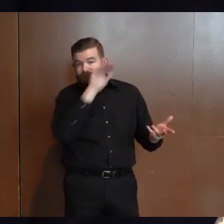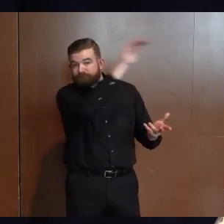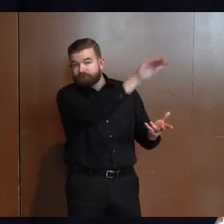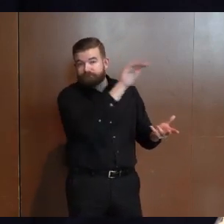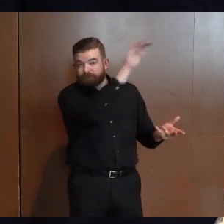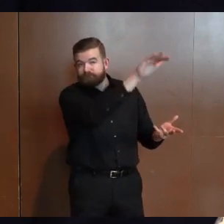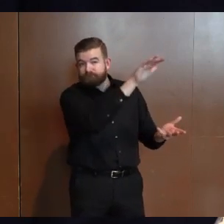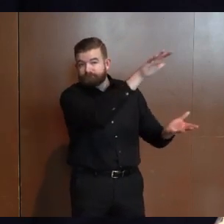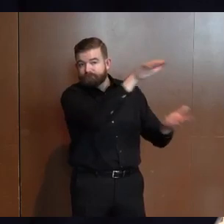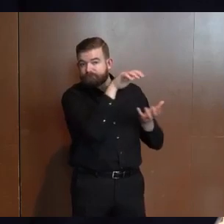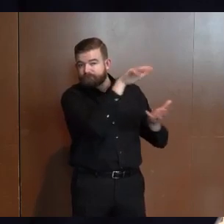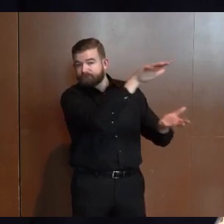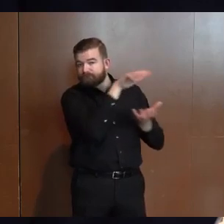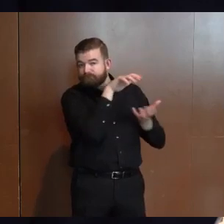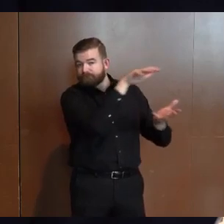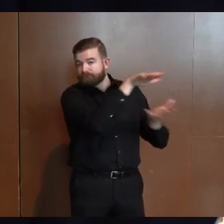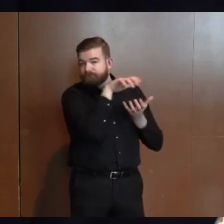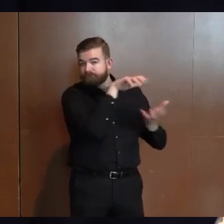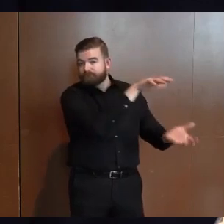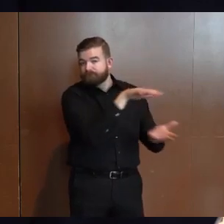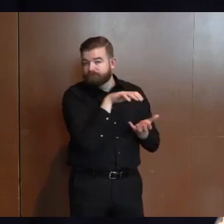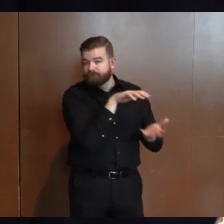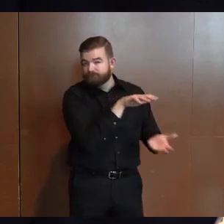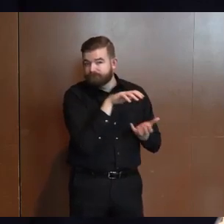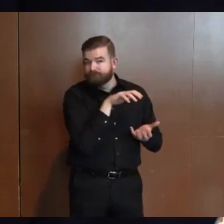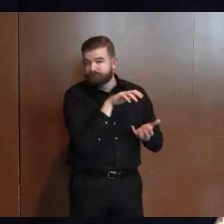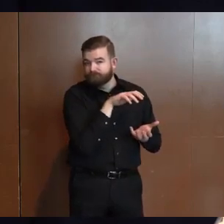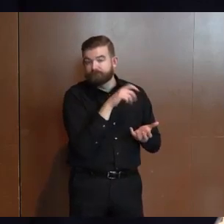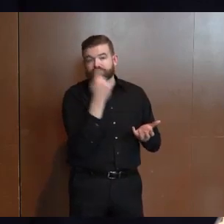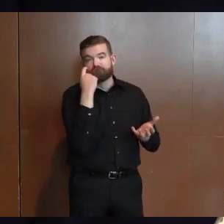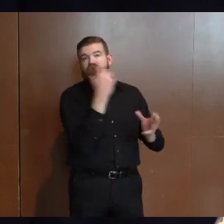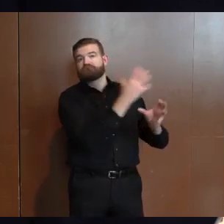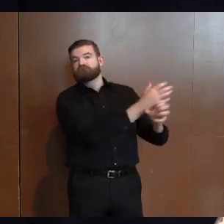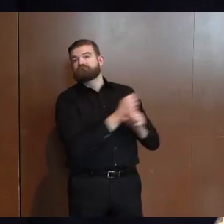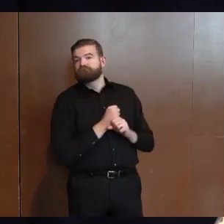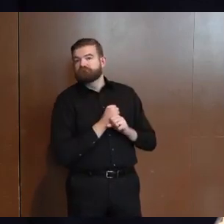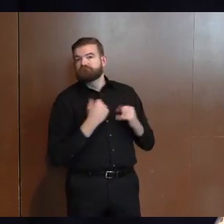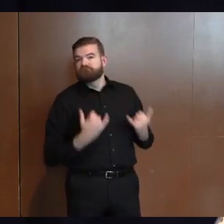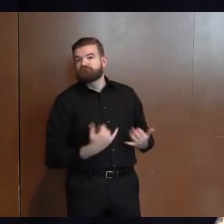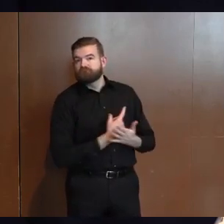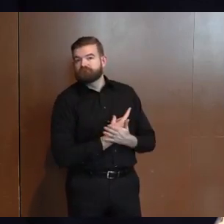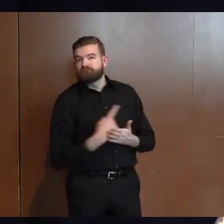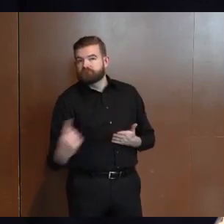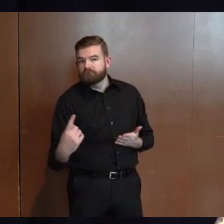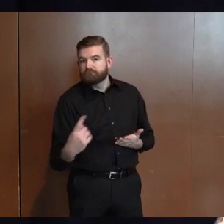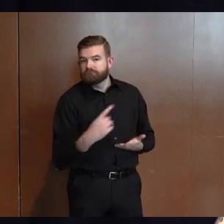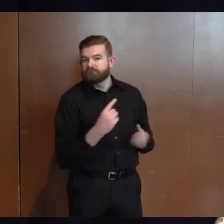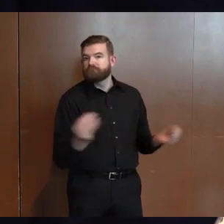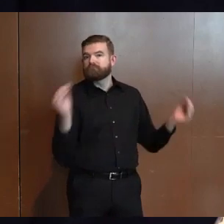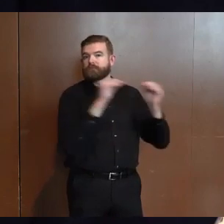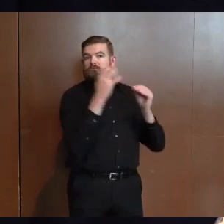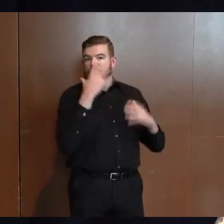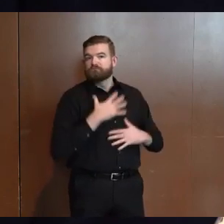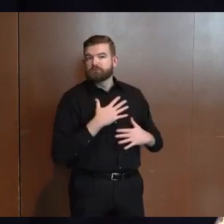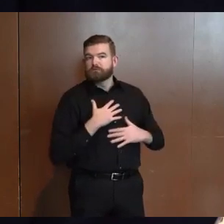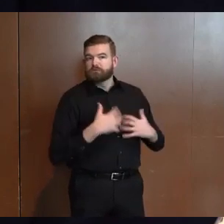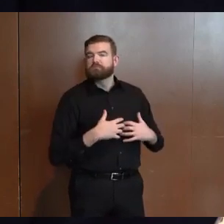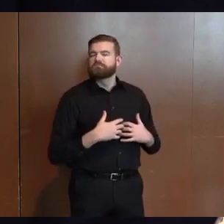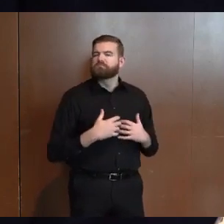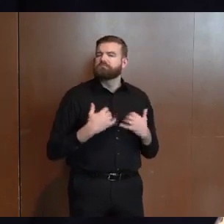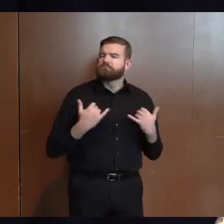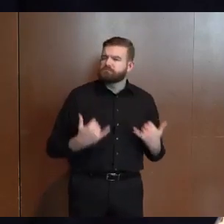to, the amount that they were able to get to be delivered this week, we believe we're going to be okay. But we